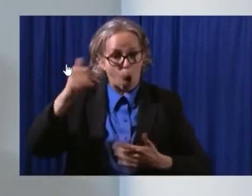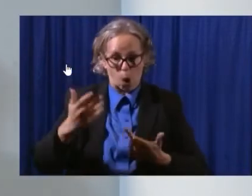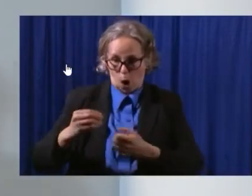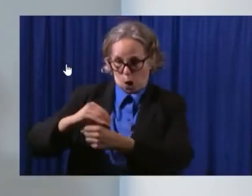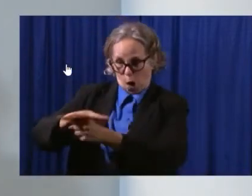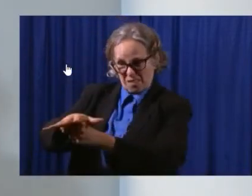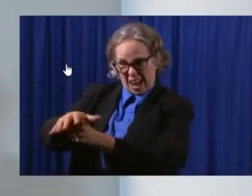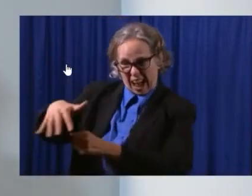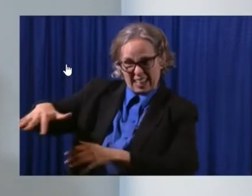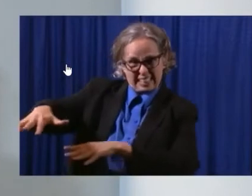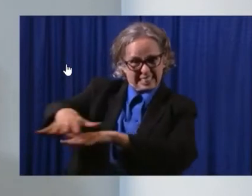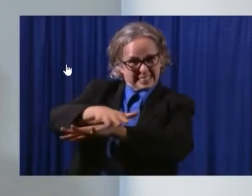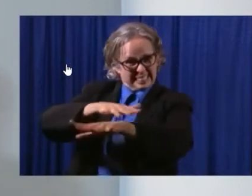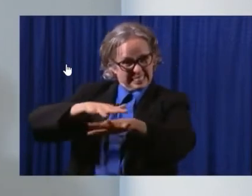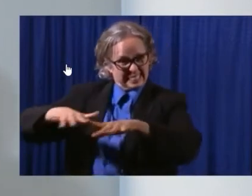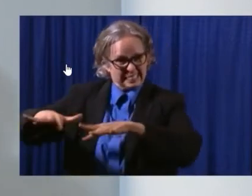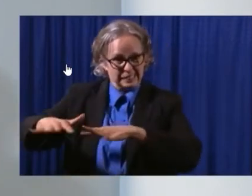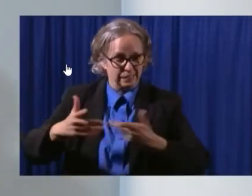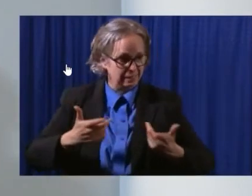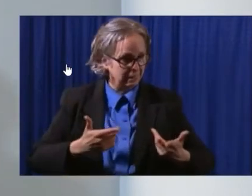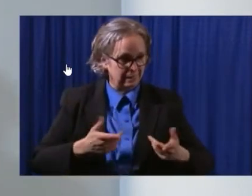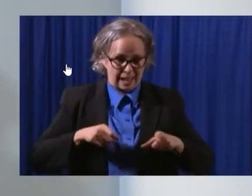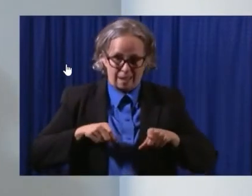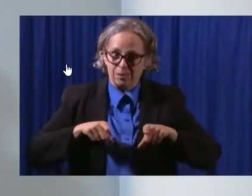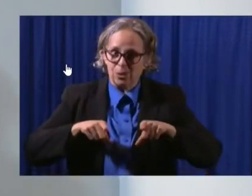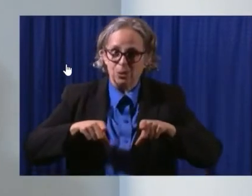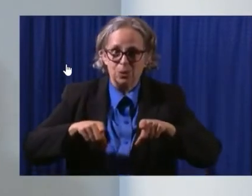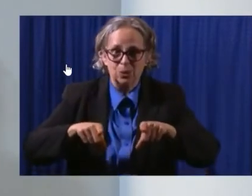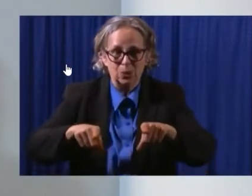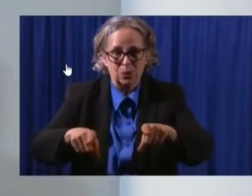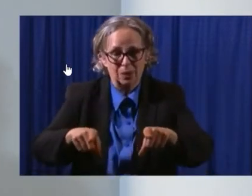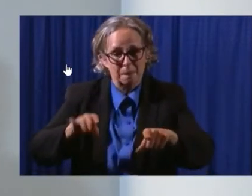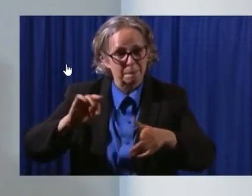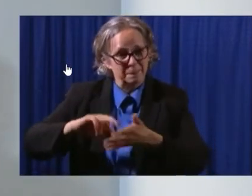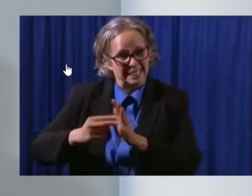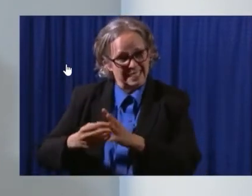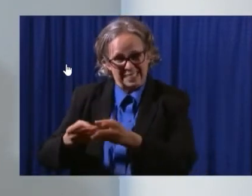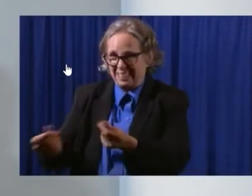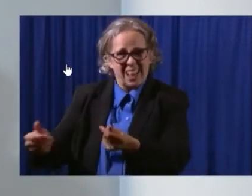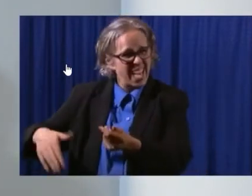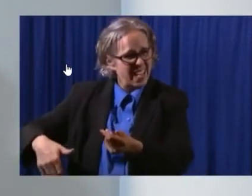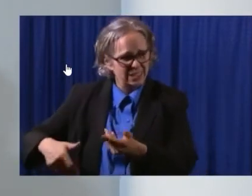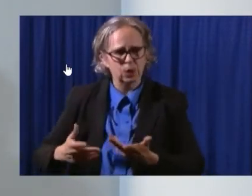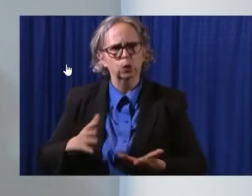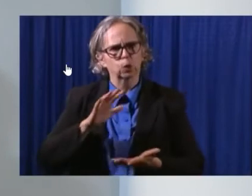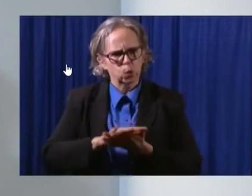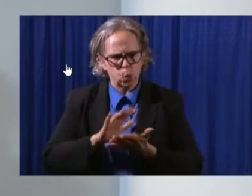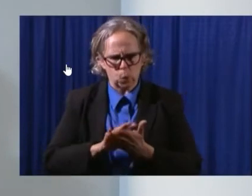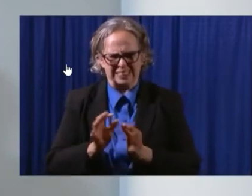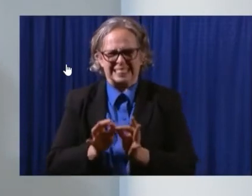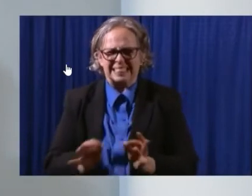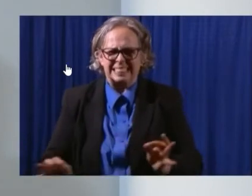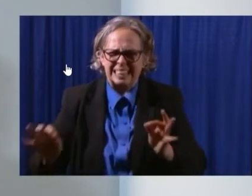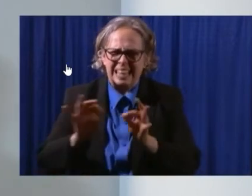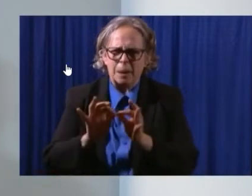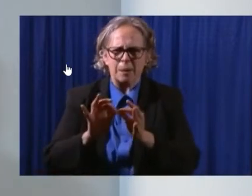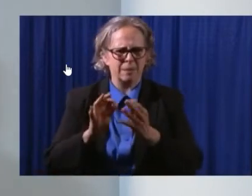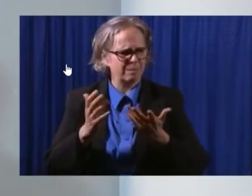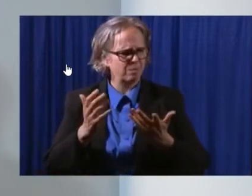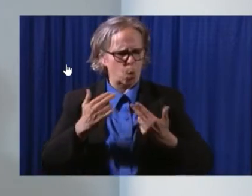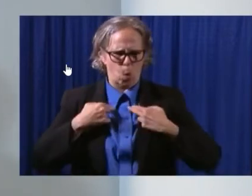throughout the entire school year in the absence of a vaccine. And schools are that essential part of human development. And for the